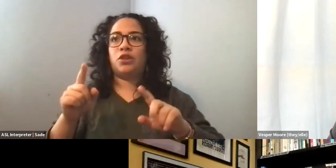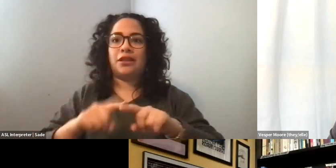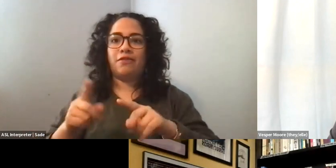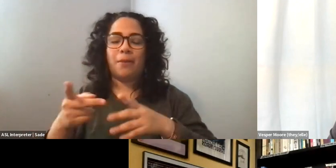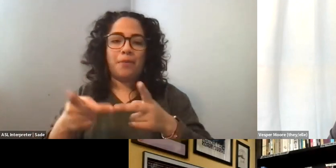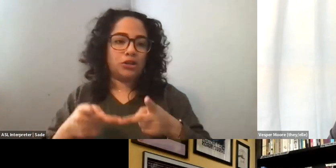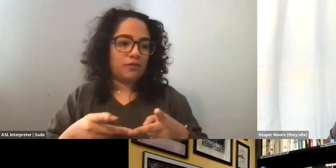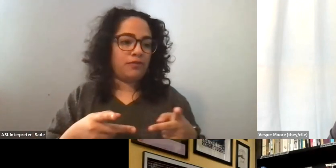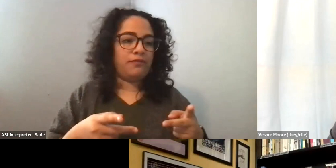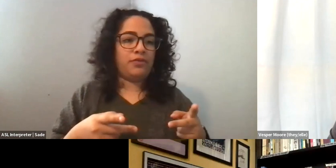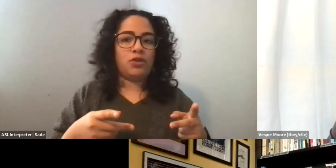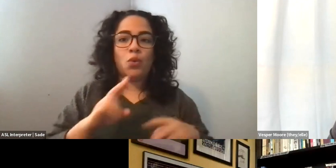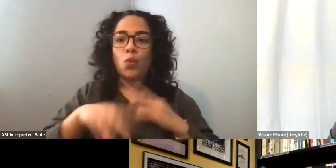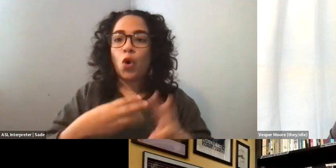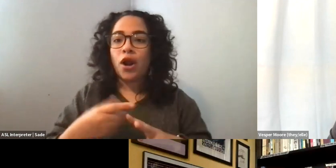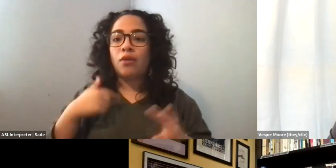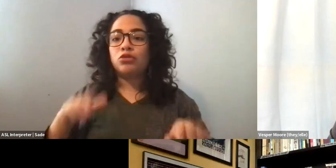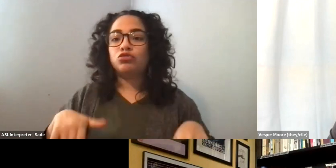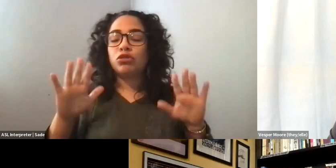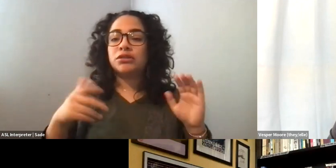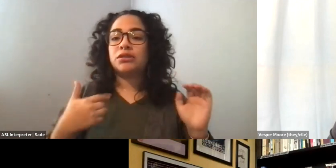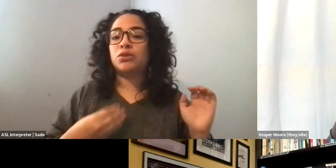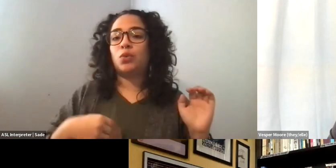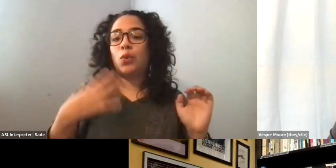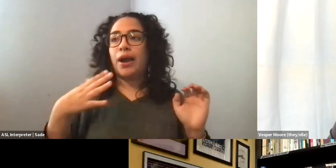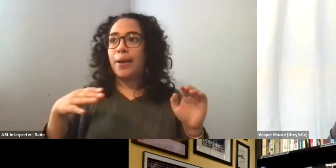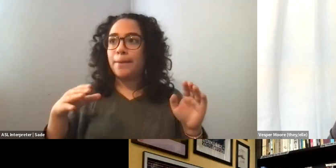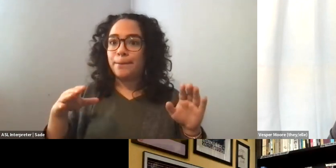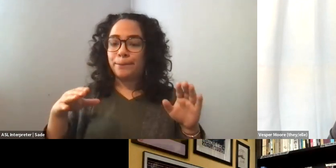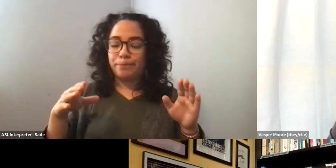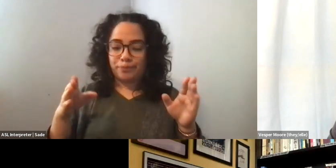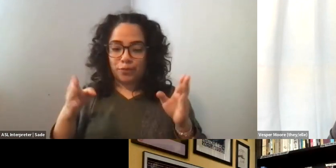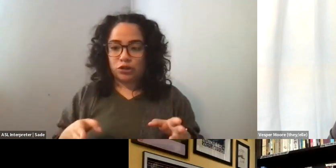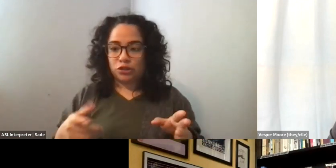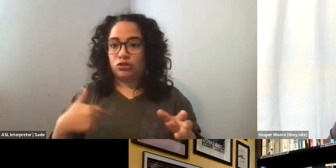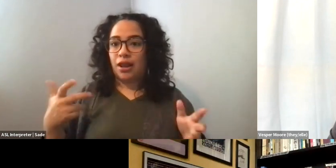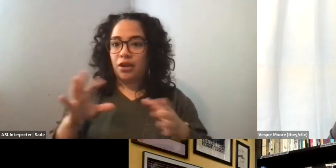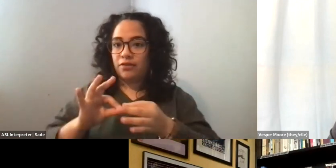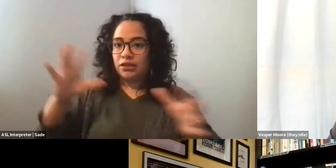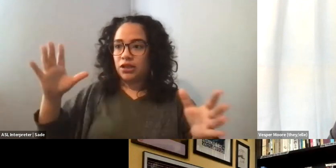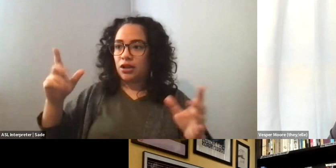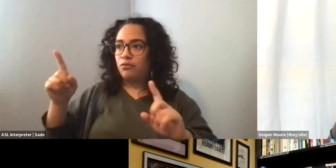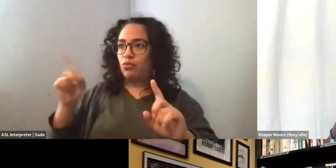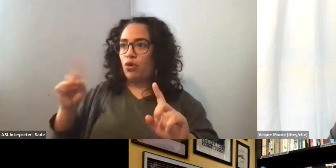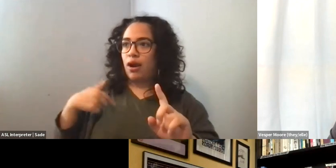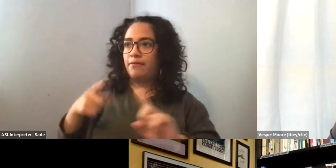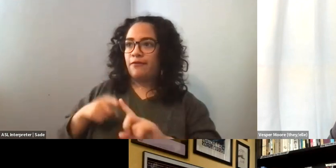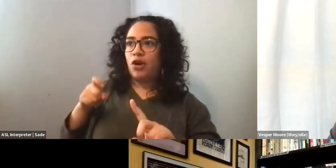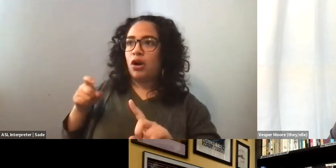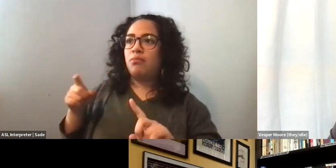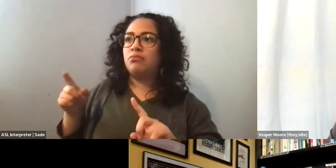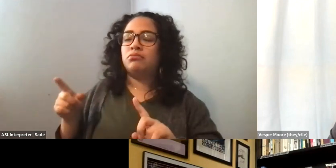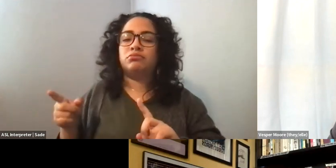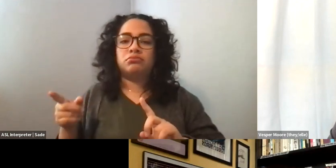There was like a real disconnect in many ways between where I came from and you know, I